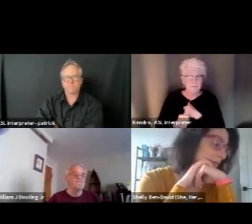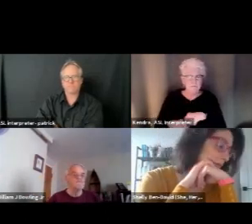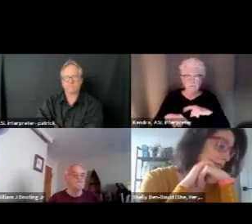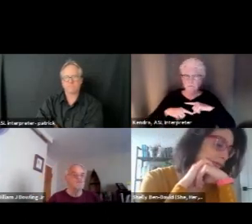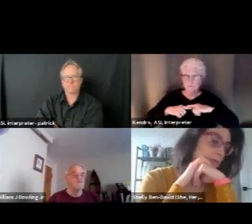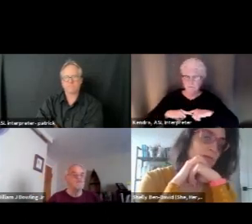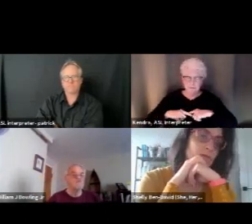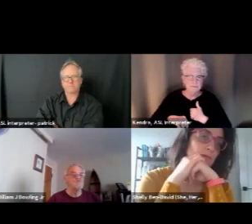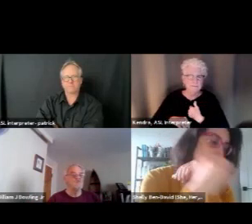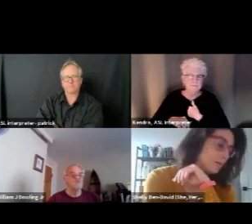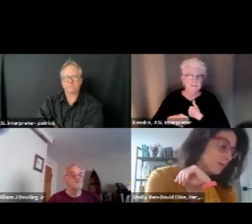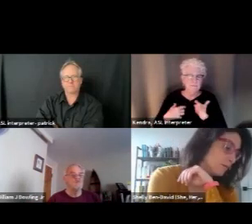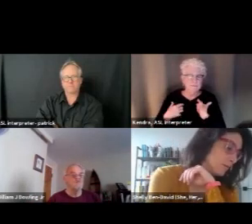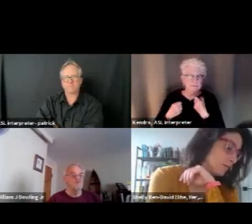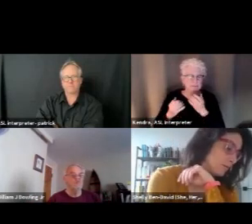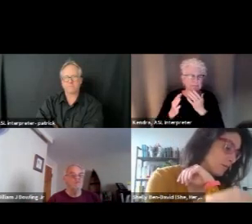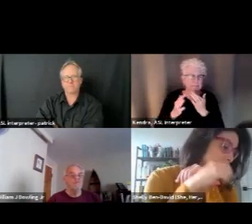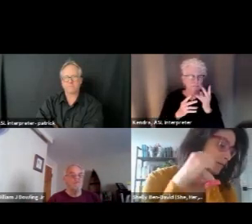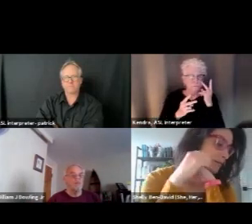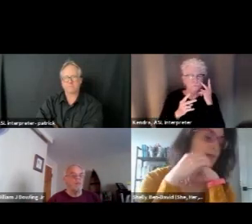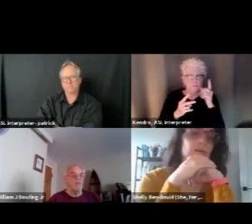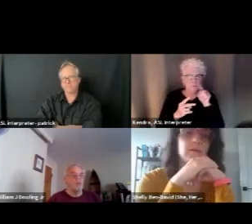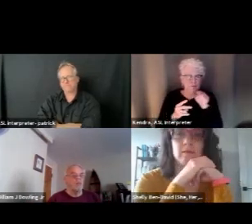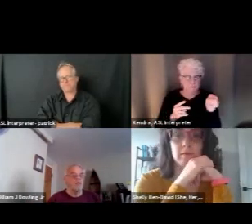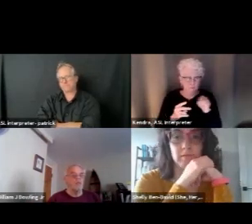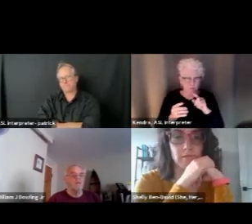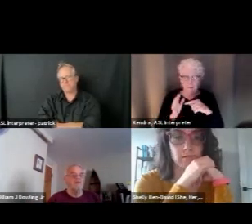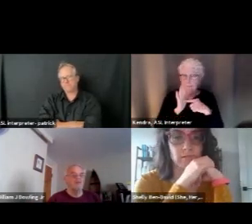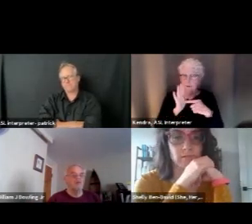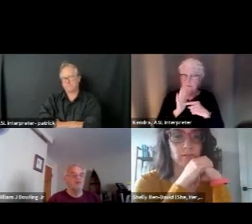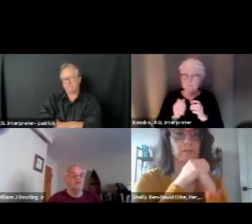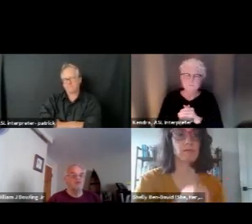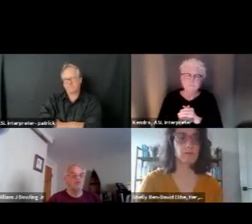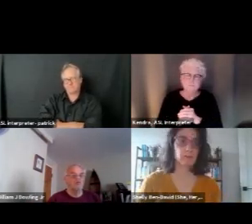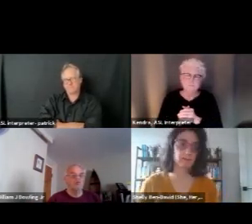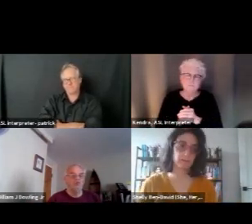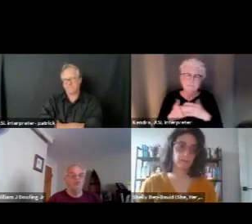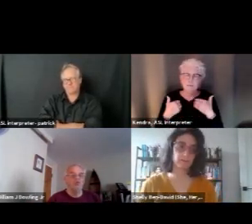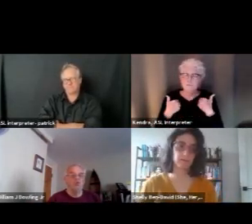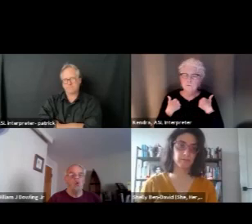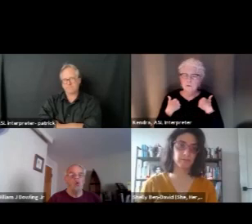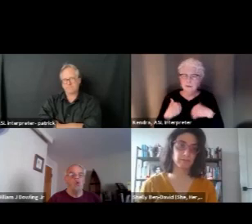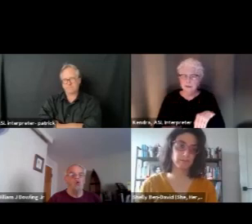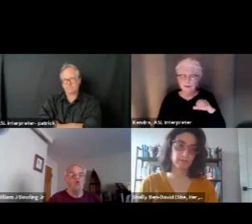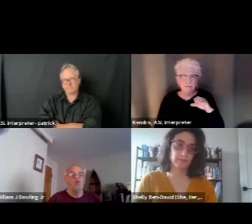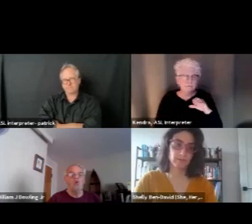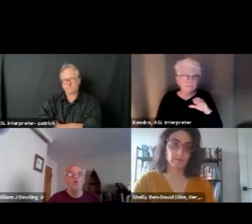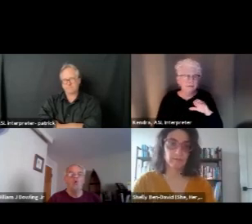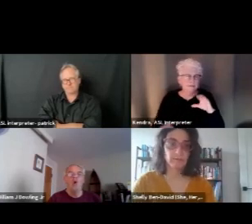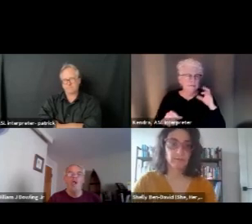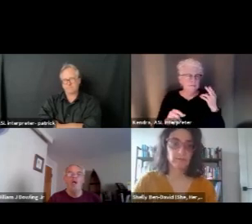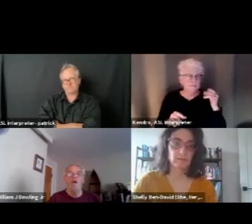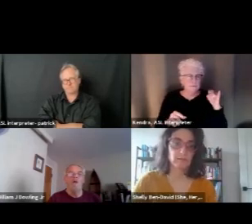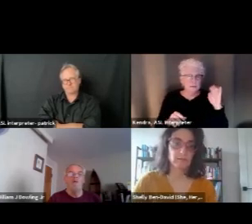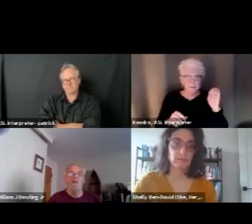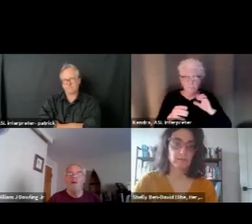And then you have, I guess, the stage model that went to inform the Chime recovery model, which I think is,